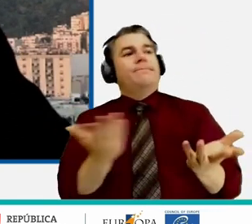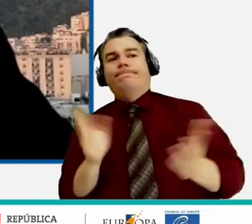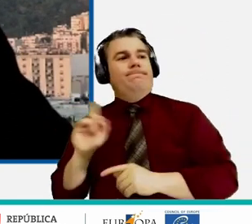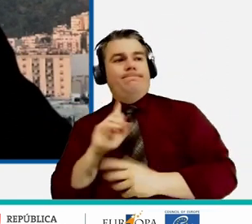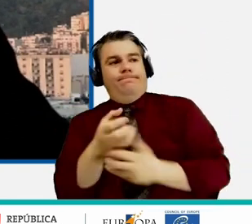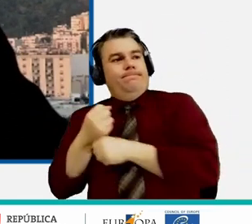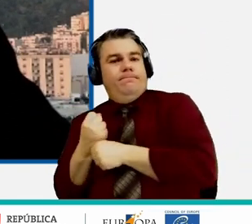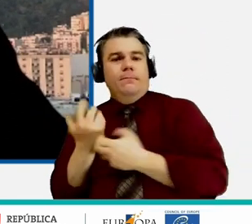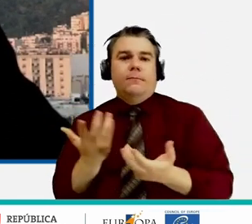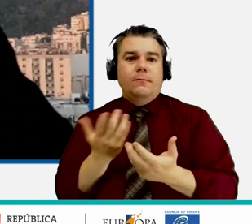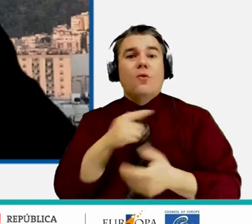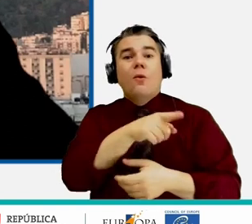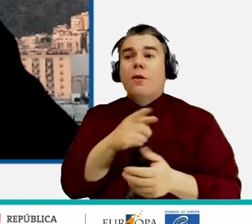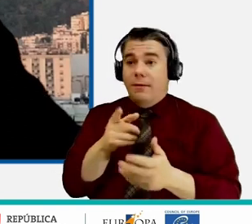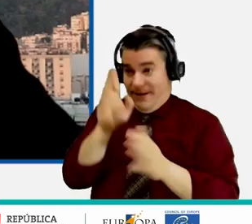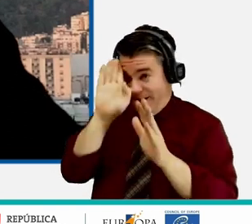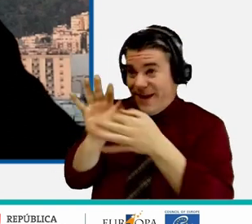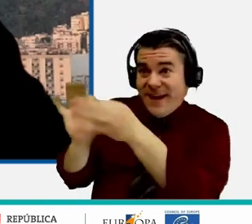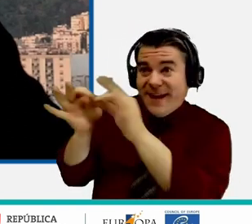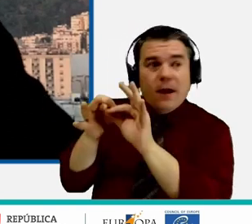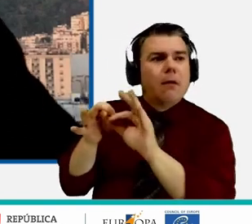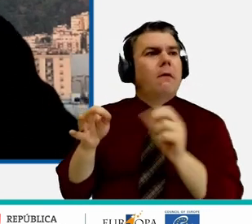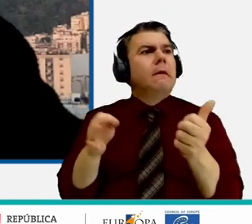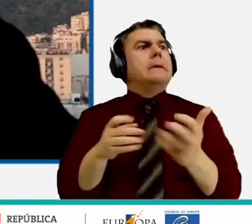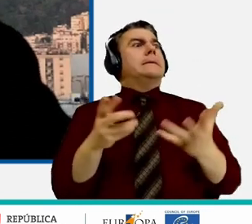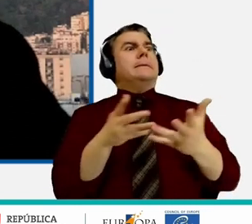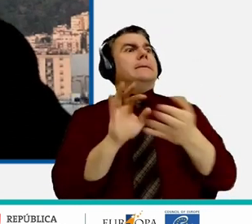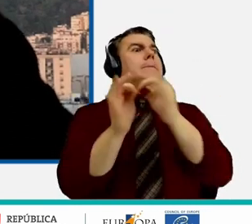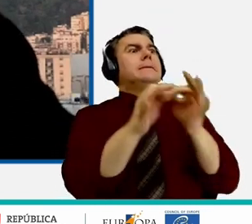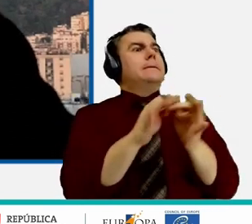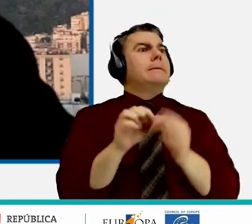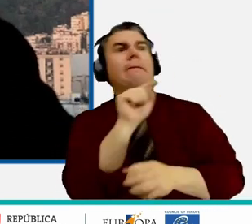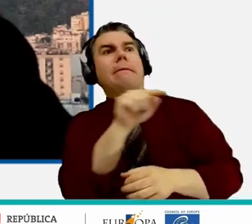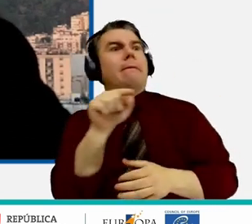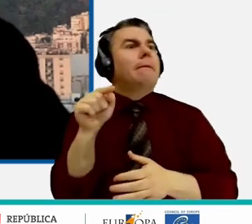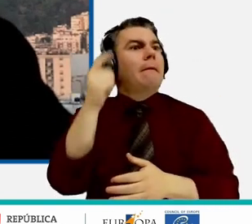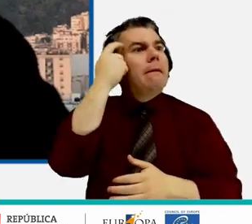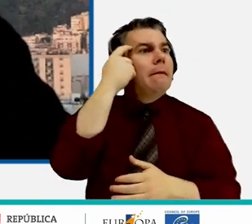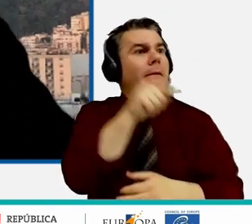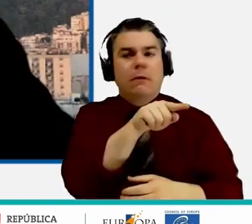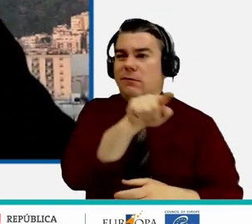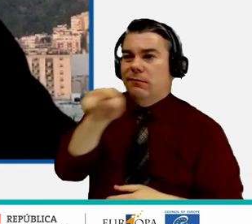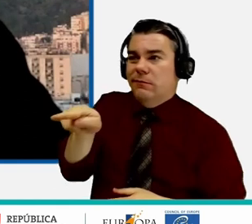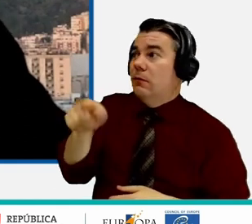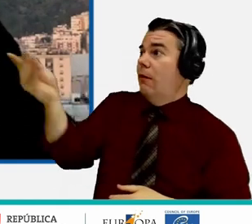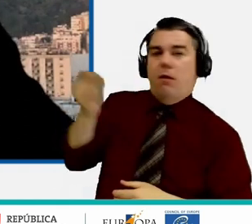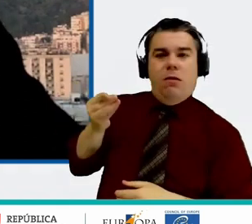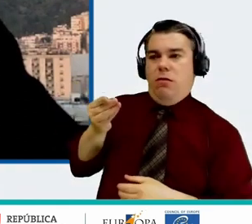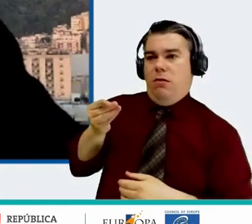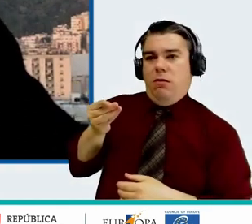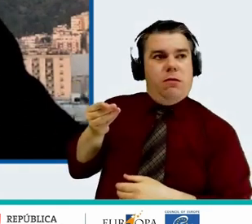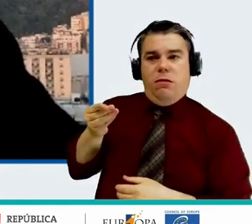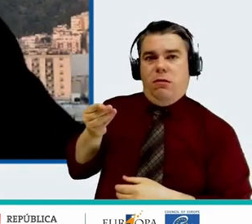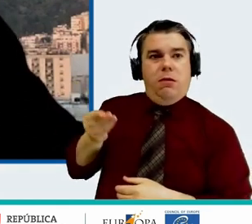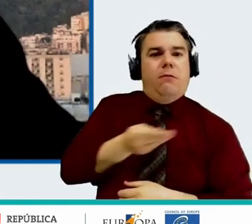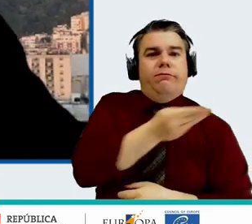to work on their climate and resilience programs. So we definitely need to see this kind of leadership. And that's